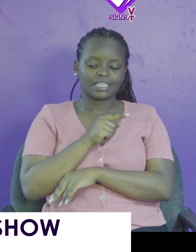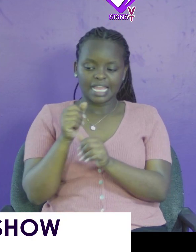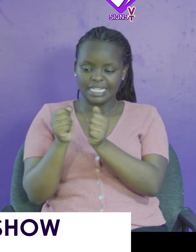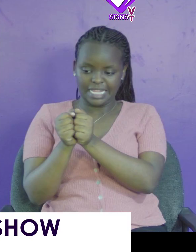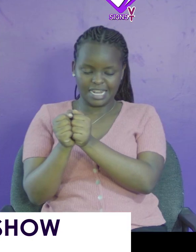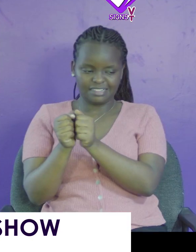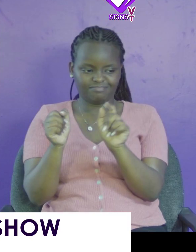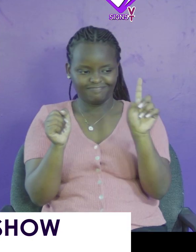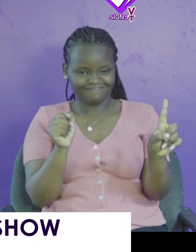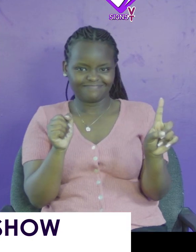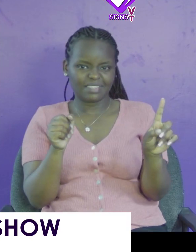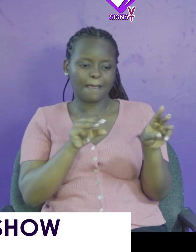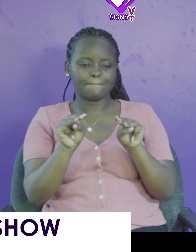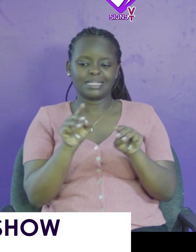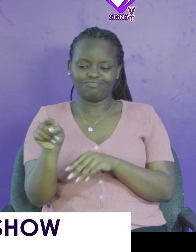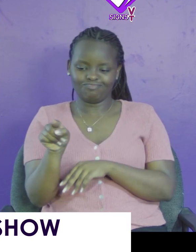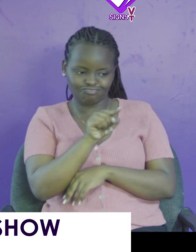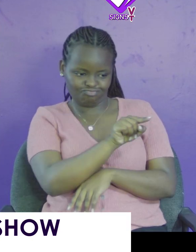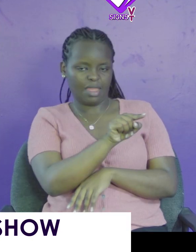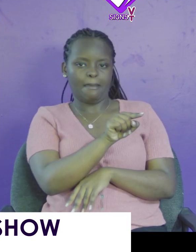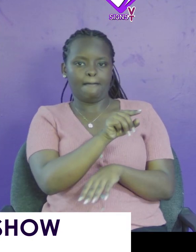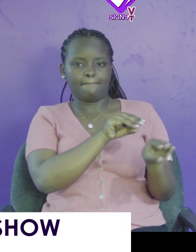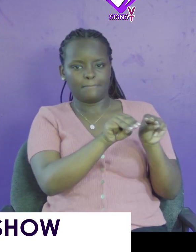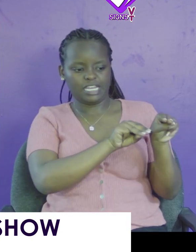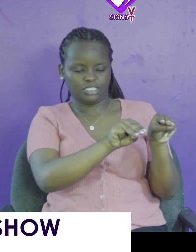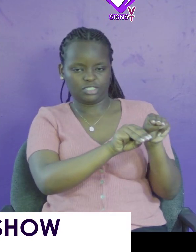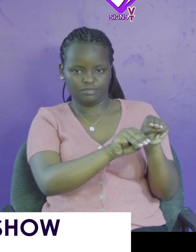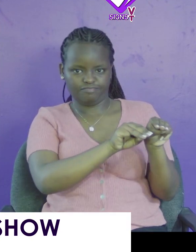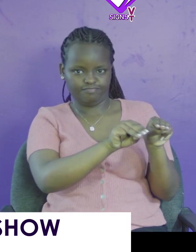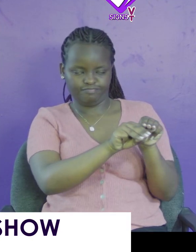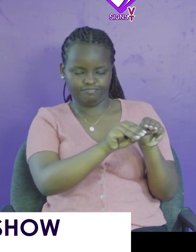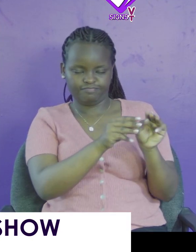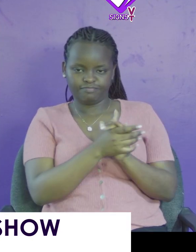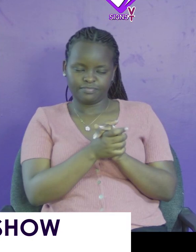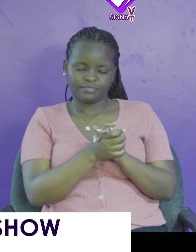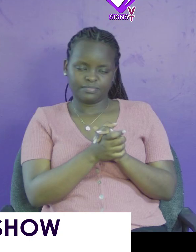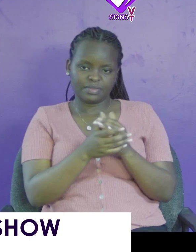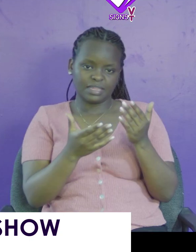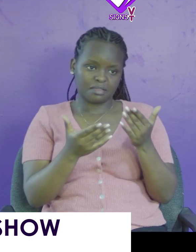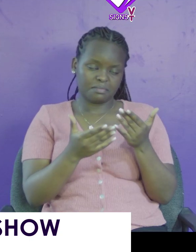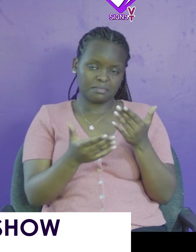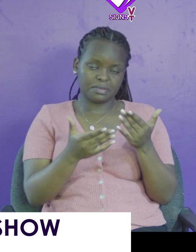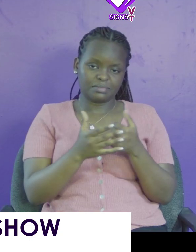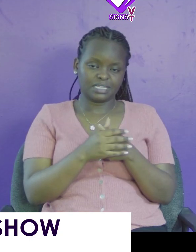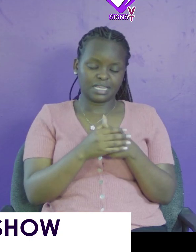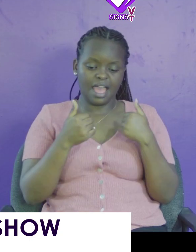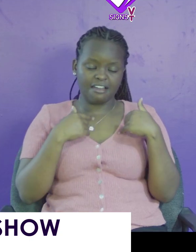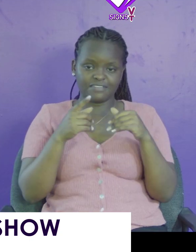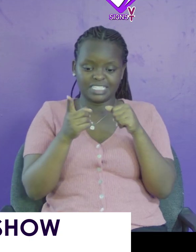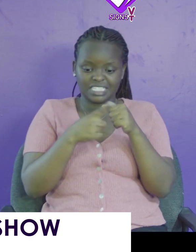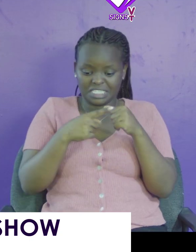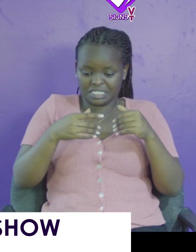him because of what he has. Okay, most likely maybe he has 6-pack. Let me tell you one thing. 6-pack or